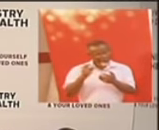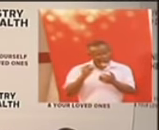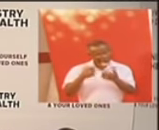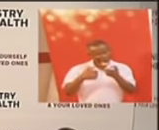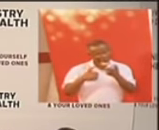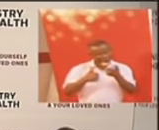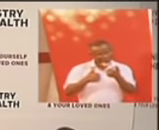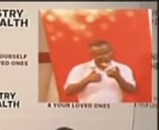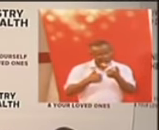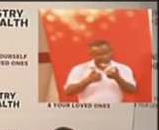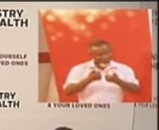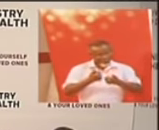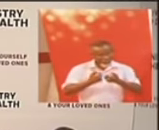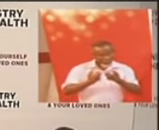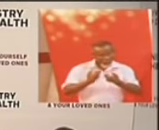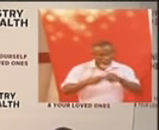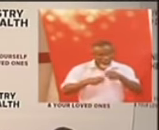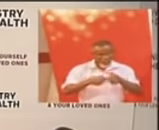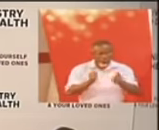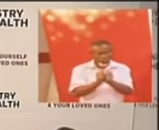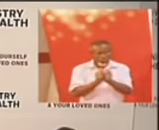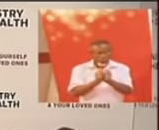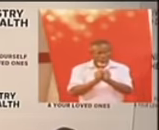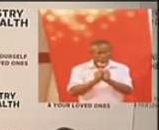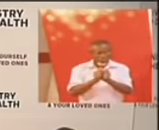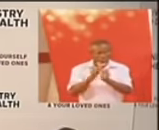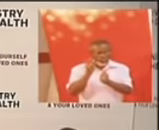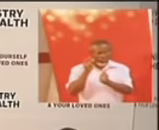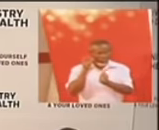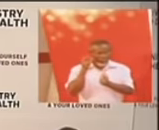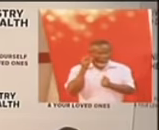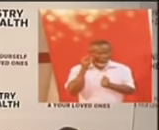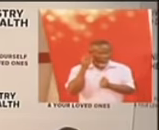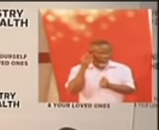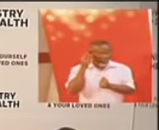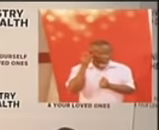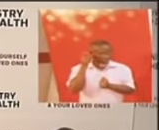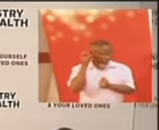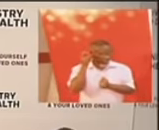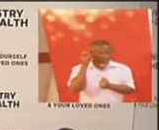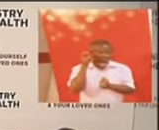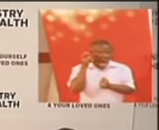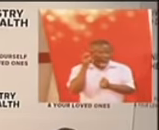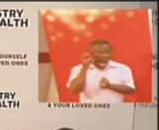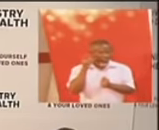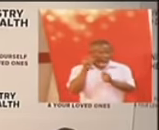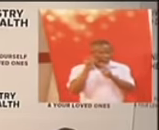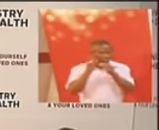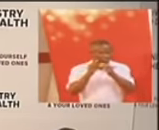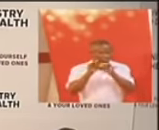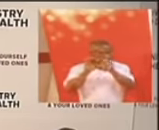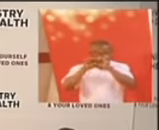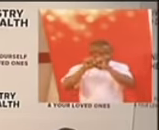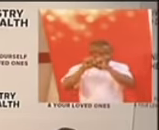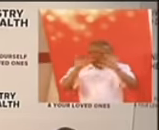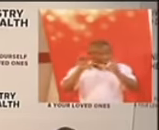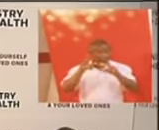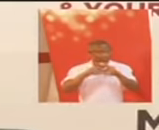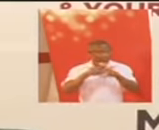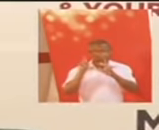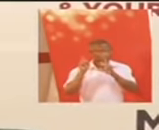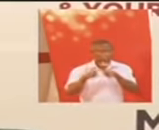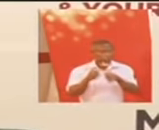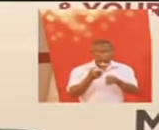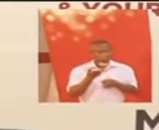with your audio. So what we will do is try to see if we can clear that up and come back to you. Alternatively, you can send